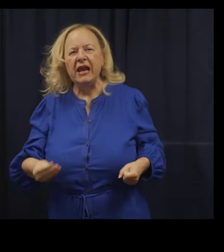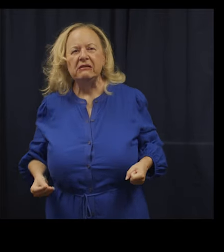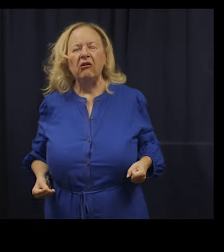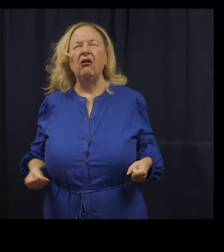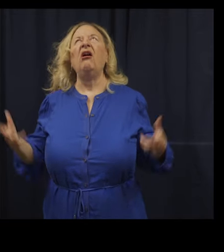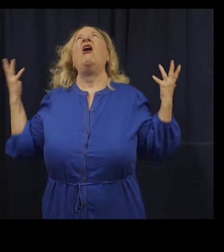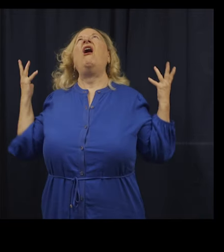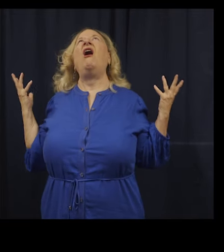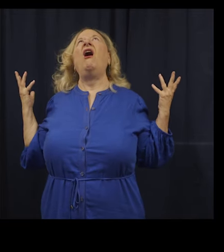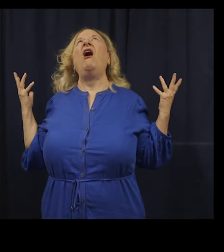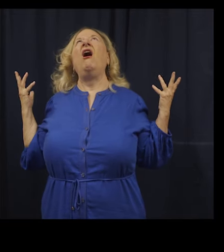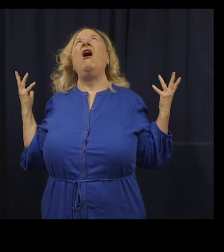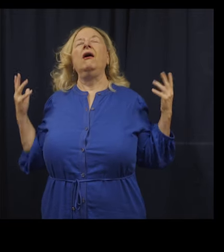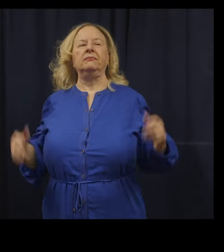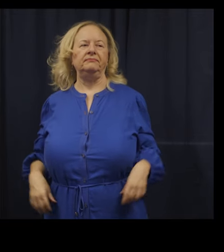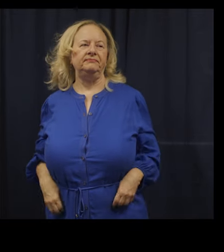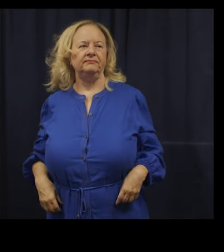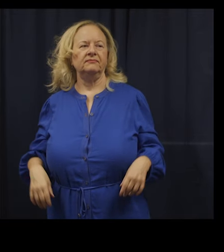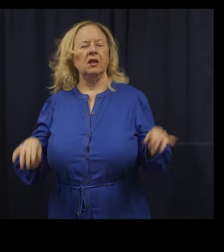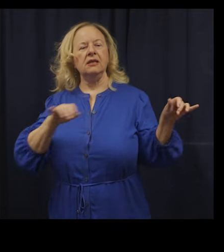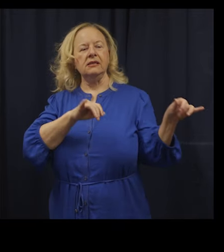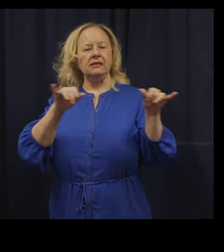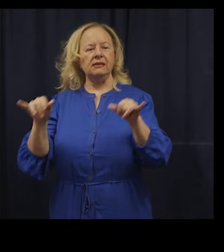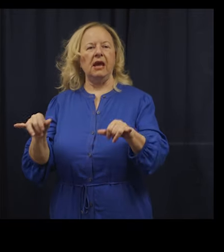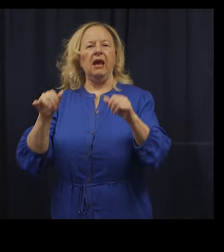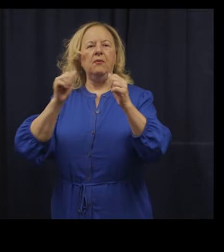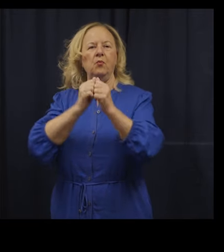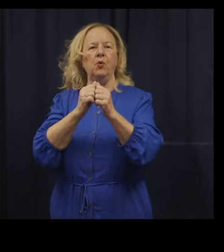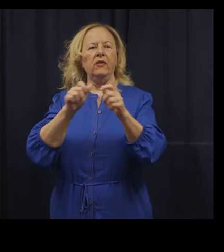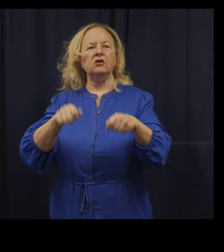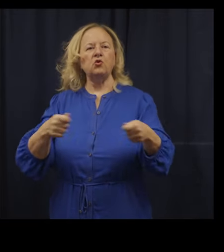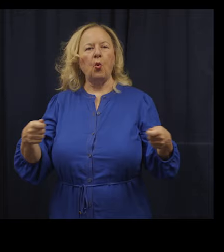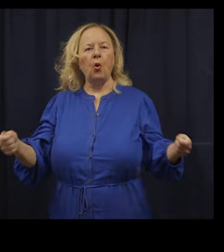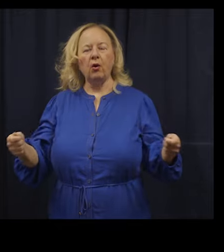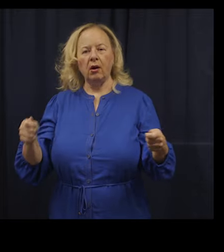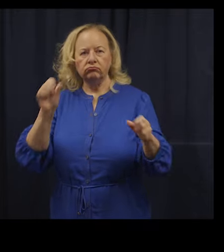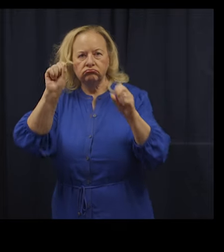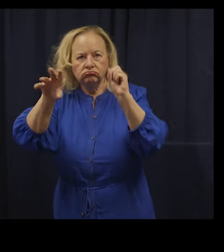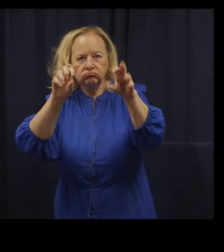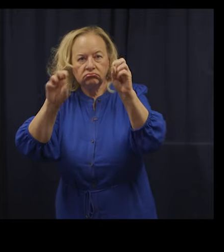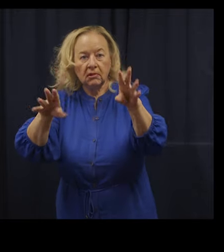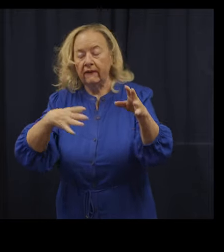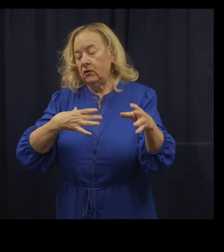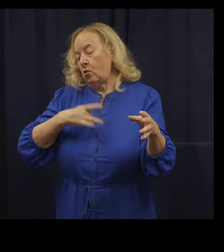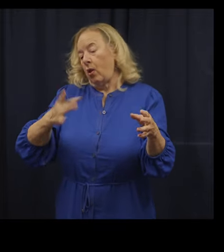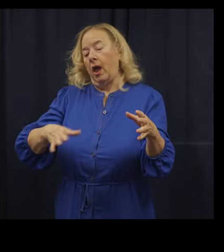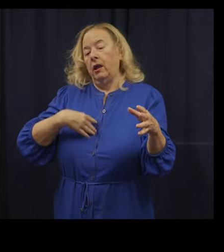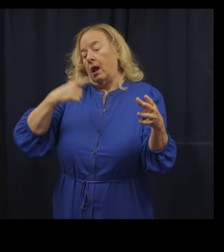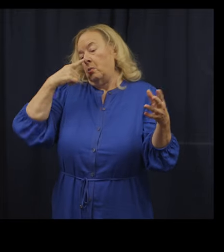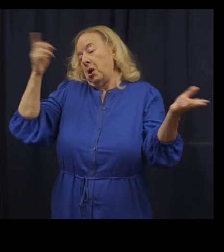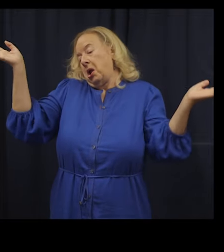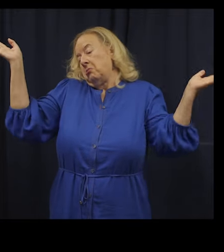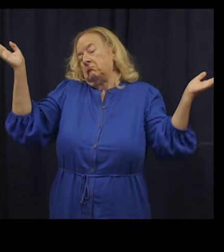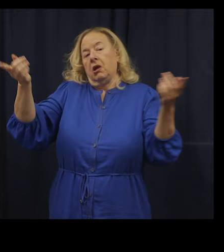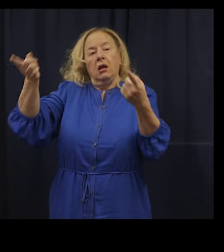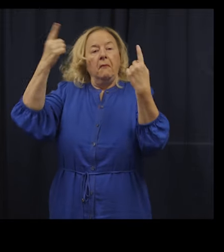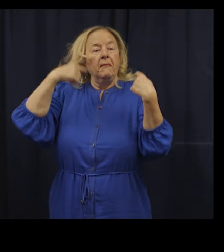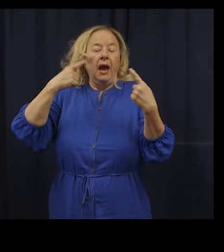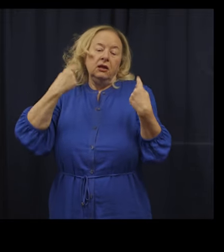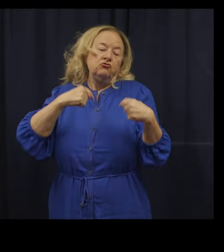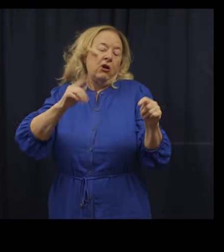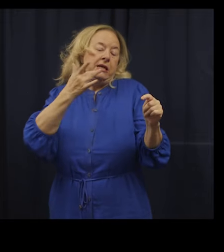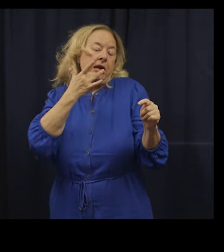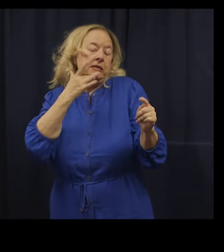that's how it is, I think, a lot with the Torah. I like to put all these things out there. If you don't like it, I don't care. You know, come back and try it